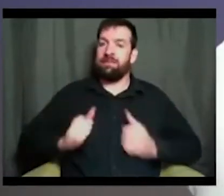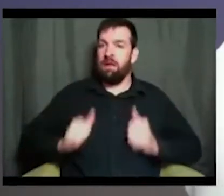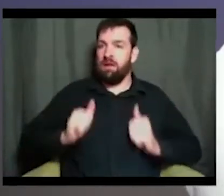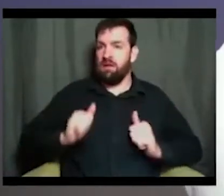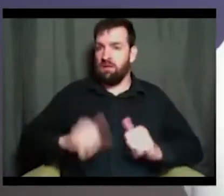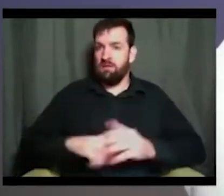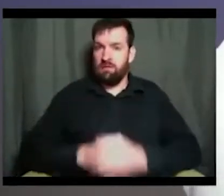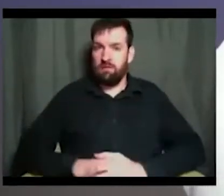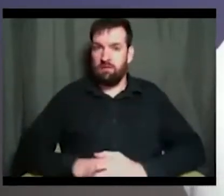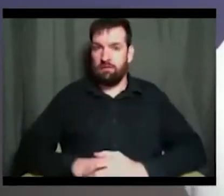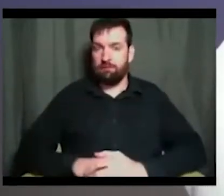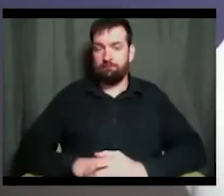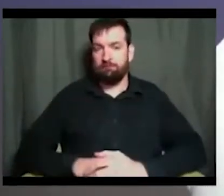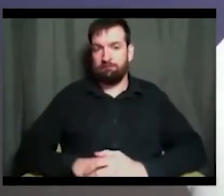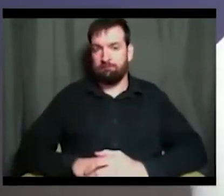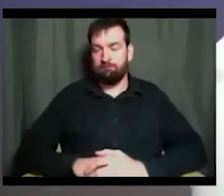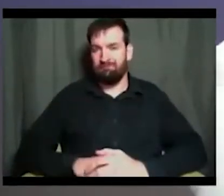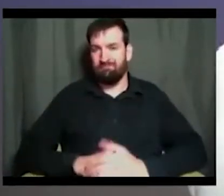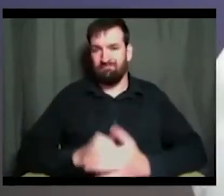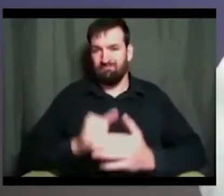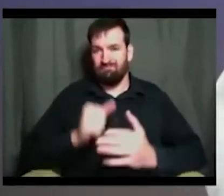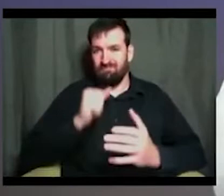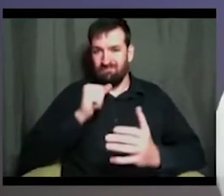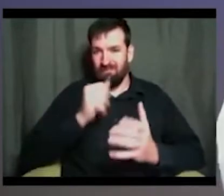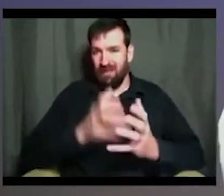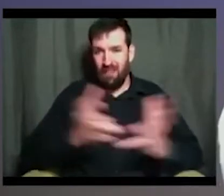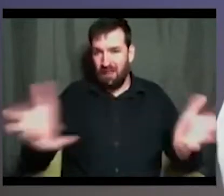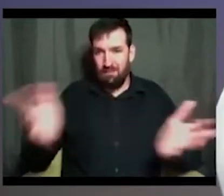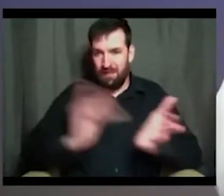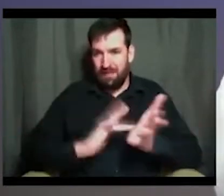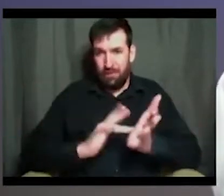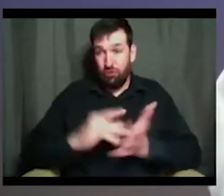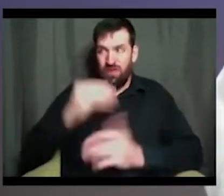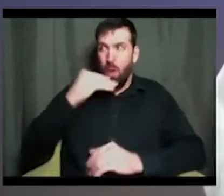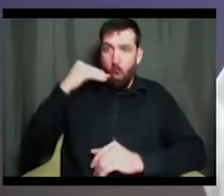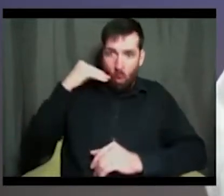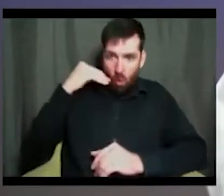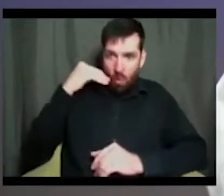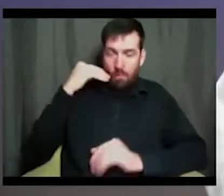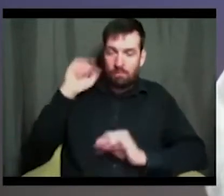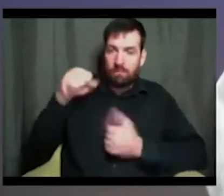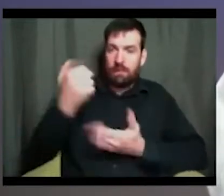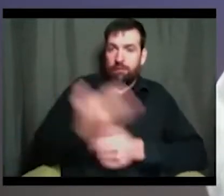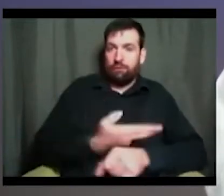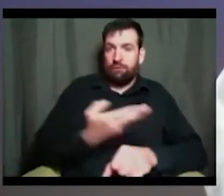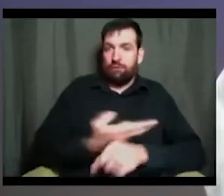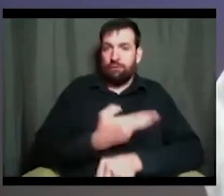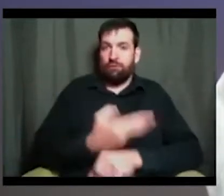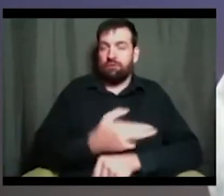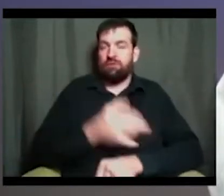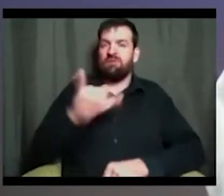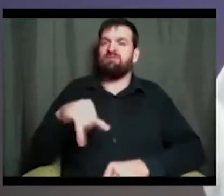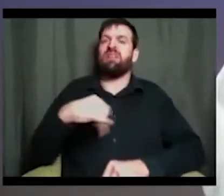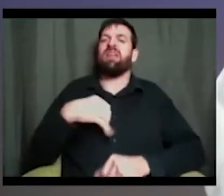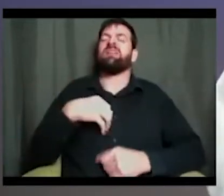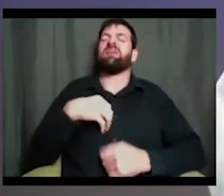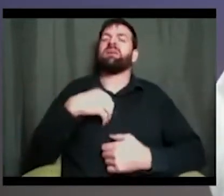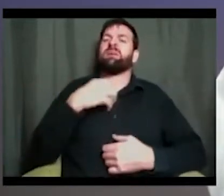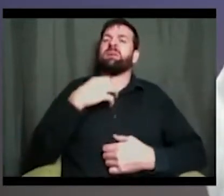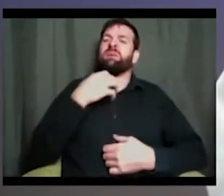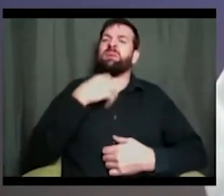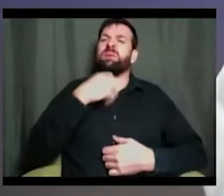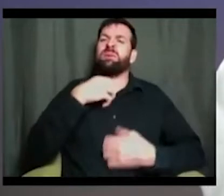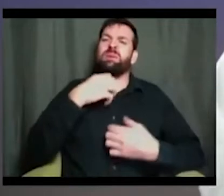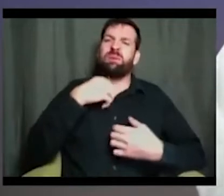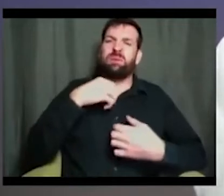there's not a whole lot of medications that really you have at home at your disposal to help. And that seems to always be that kind of barky seal cough at 2 a.m. that always